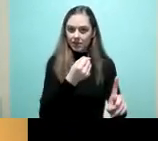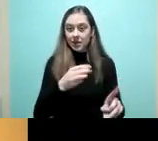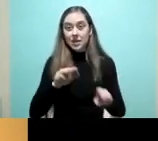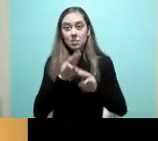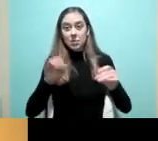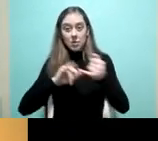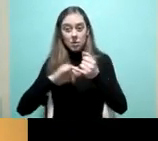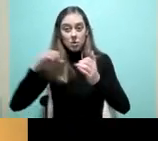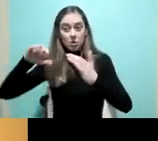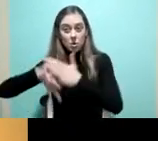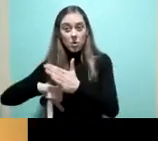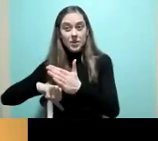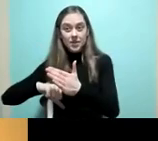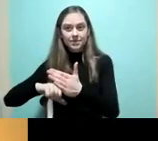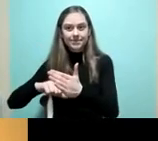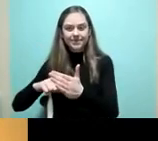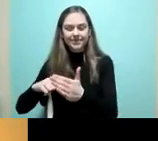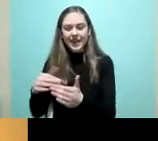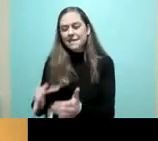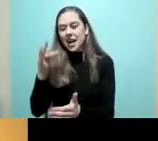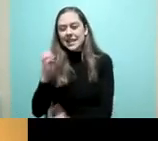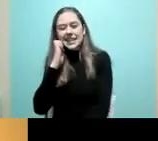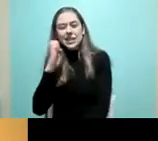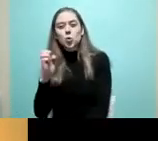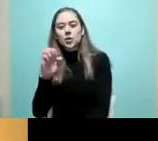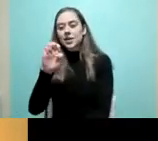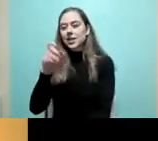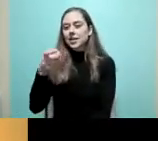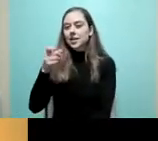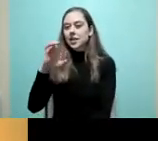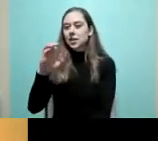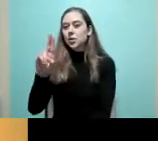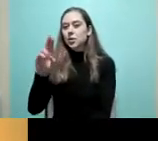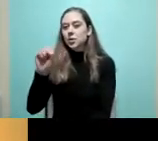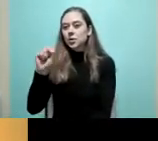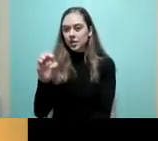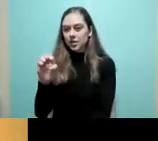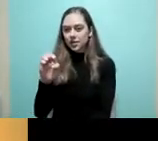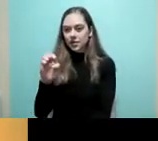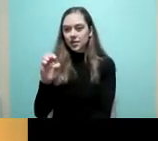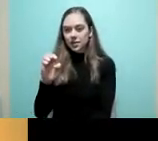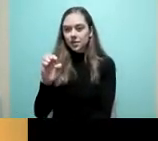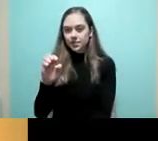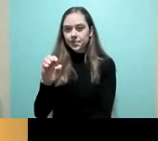and then. It's all right. It's all right to have a day off. It's not, it's not the end of the world. But if you're